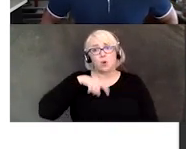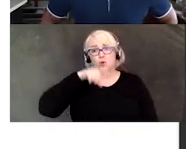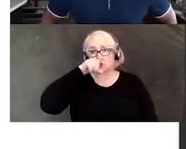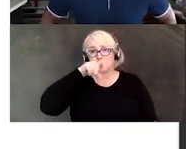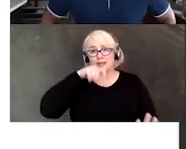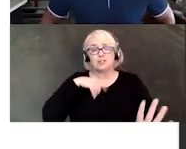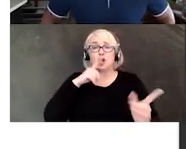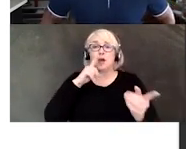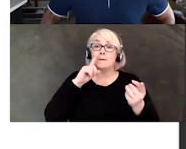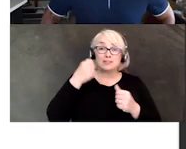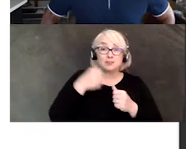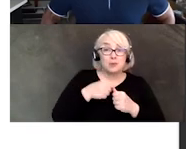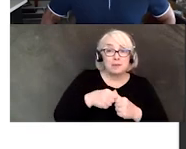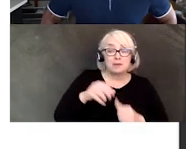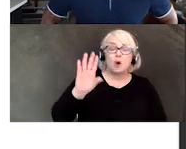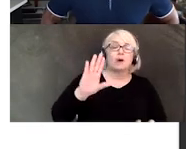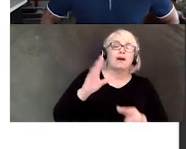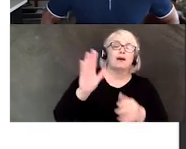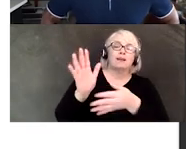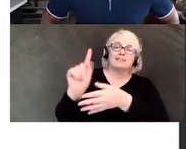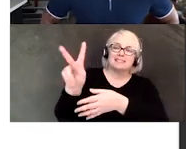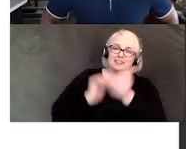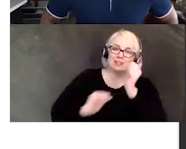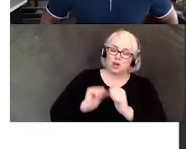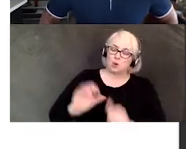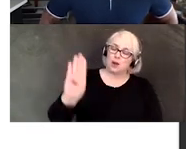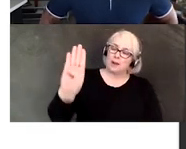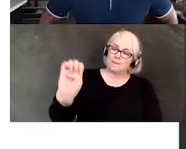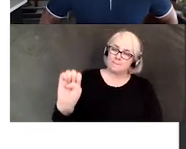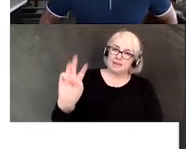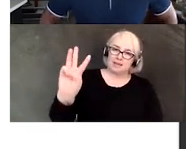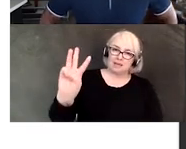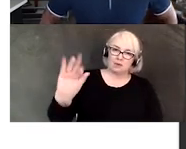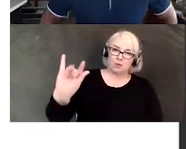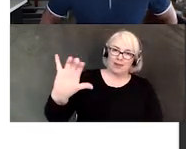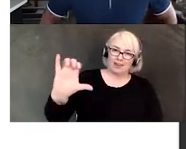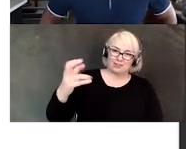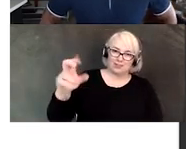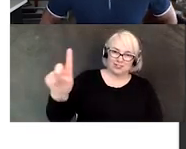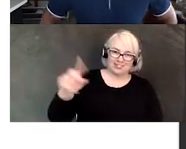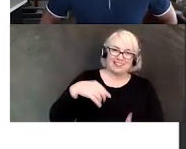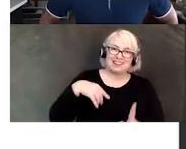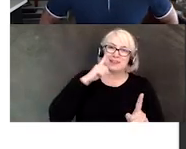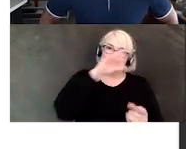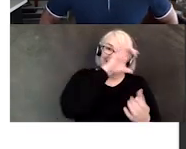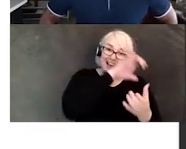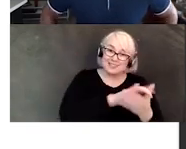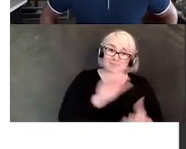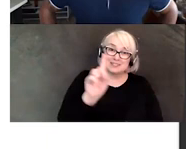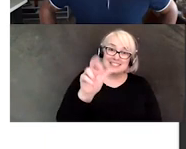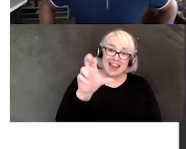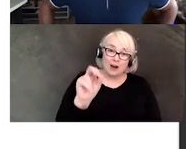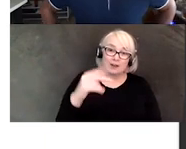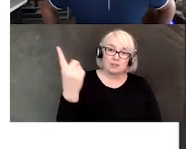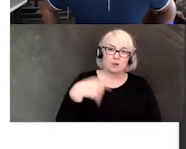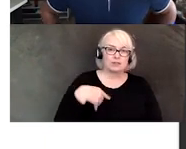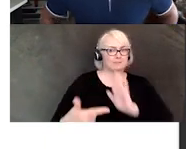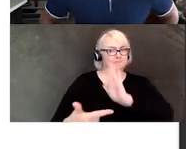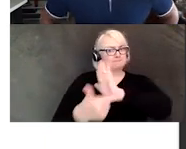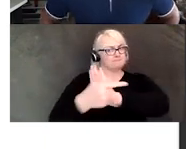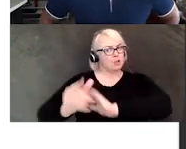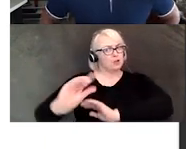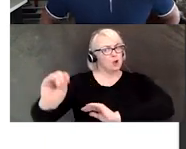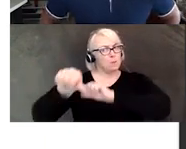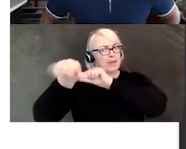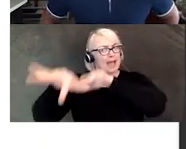other people, you know, we got to pretend to be normal here. So I think, yeah, she only used her, you know, her, Mwanda only used her